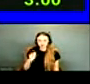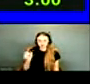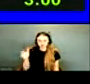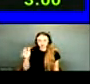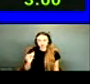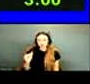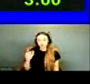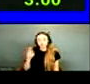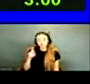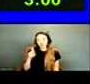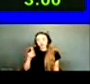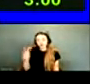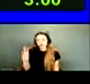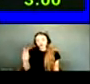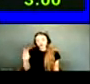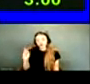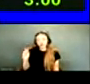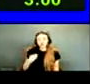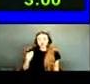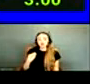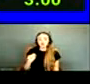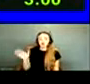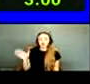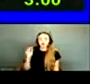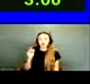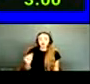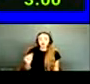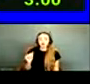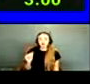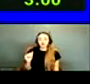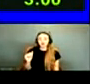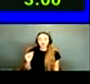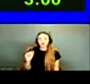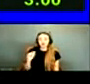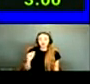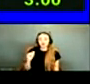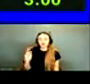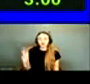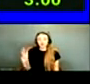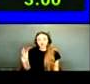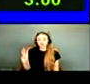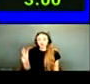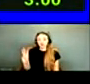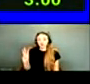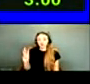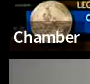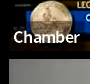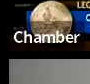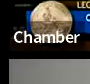Councilmember Robert White. Yes. Councilmember Robert White votes yes. Councilmember Trayon White.